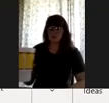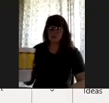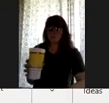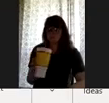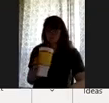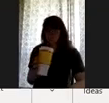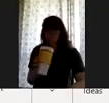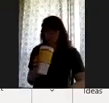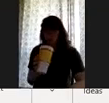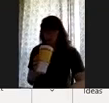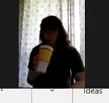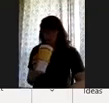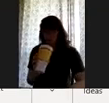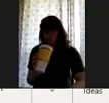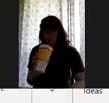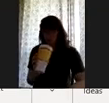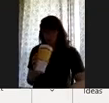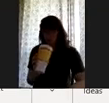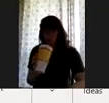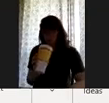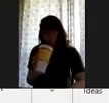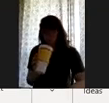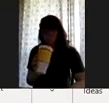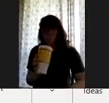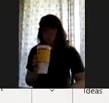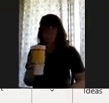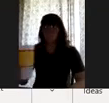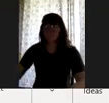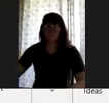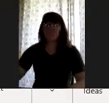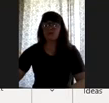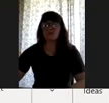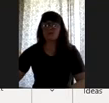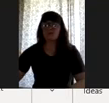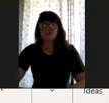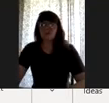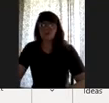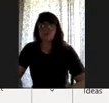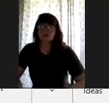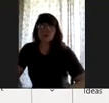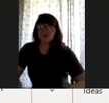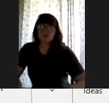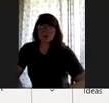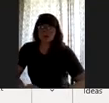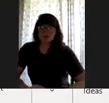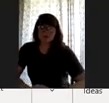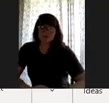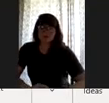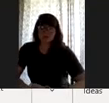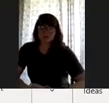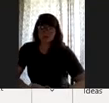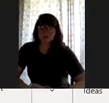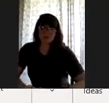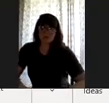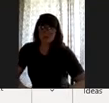actually, in the Greek, you have what's called a textual variant. In other words, where the Greek manuscript differs.